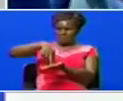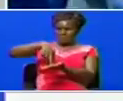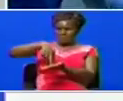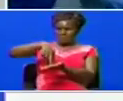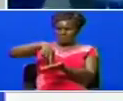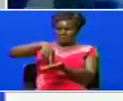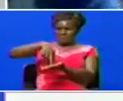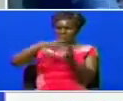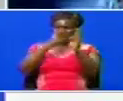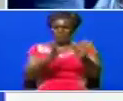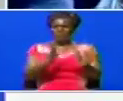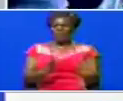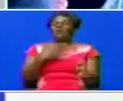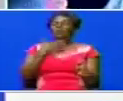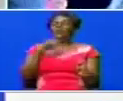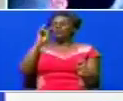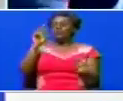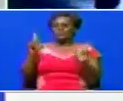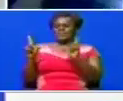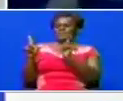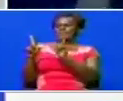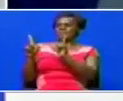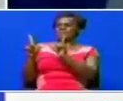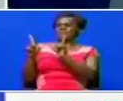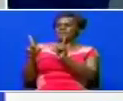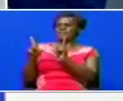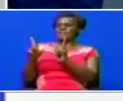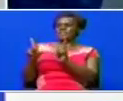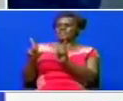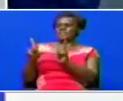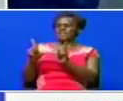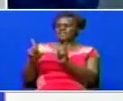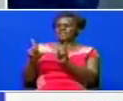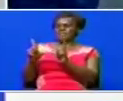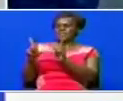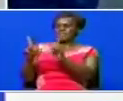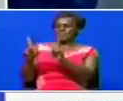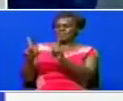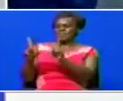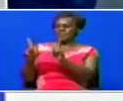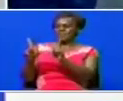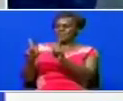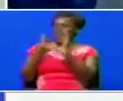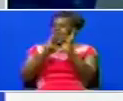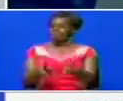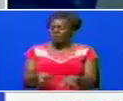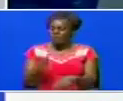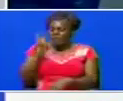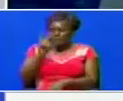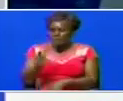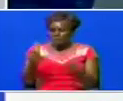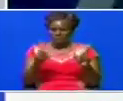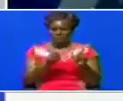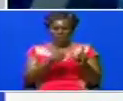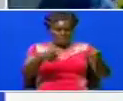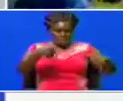The journalist wants to see the certificate. So we'll give them, we'll oblige. We'll give you a chance to see the certificate, take